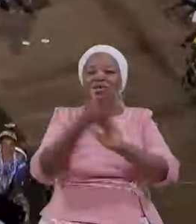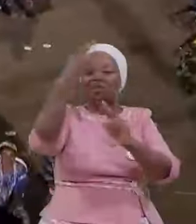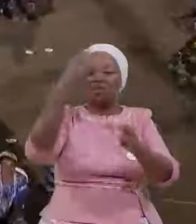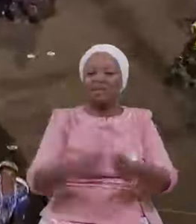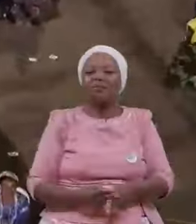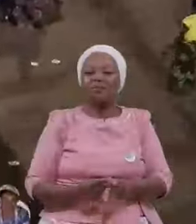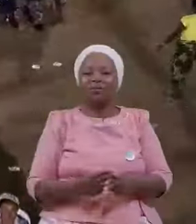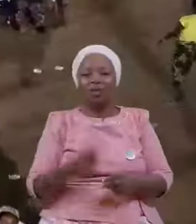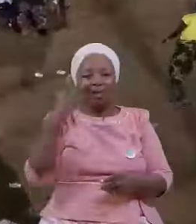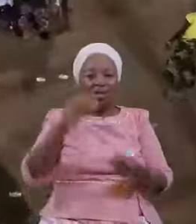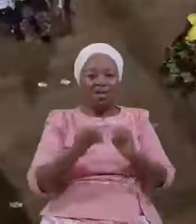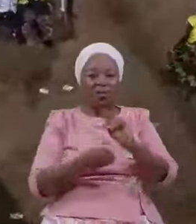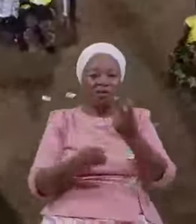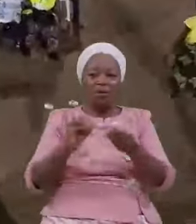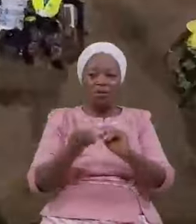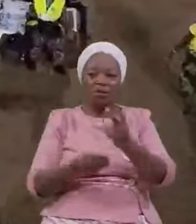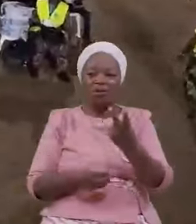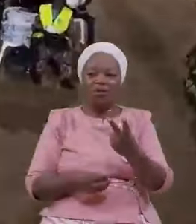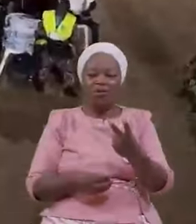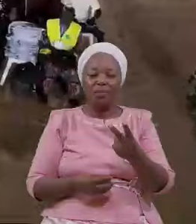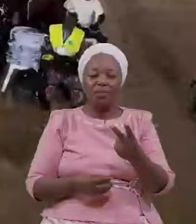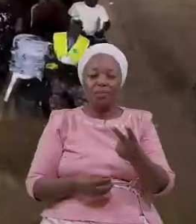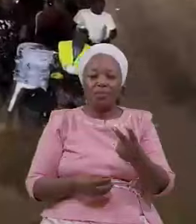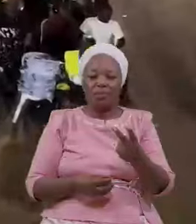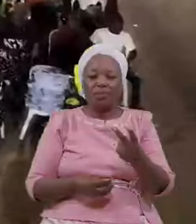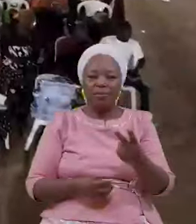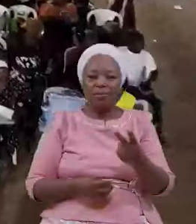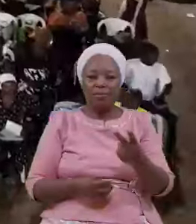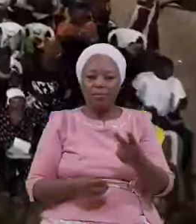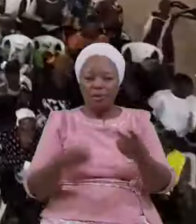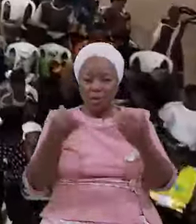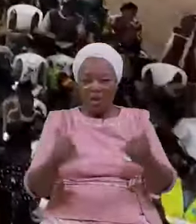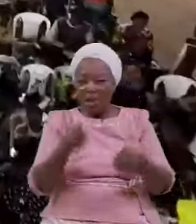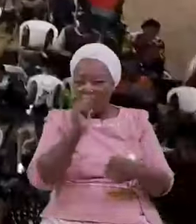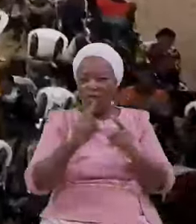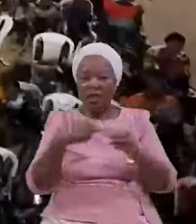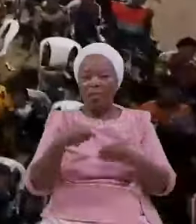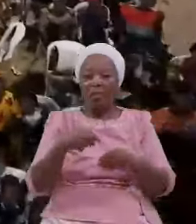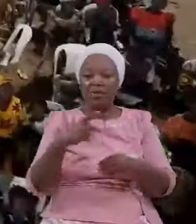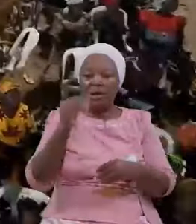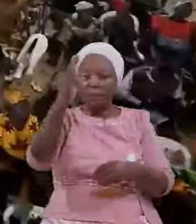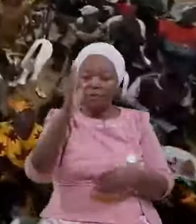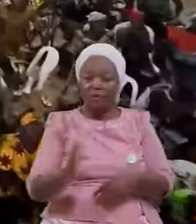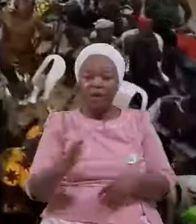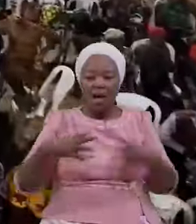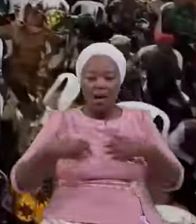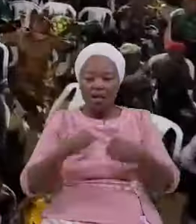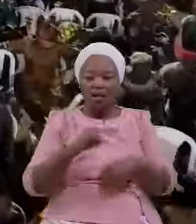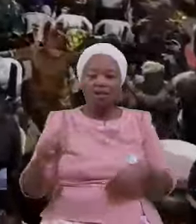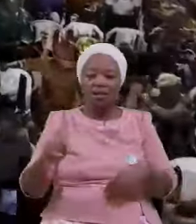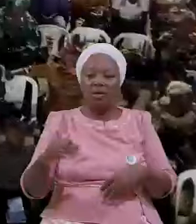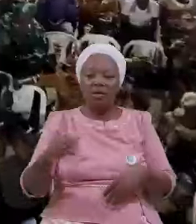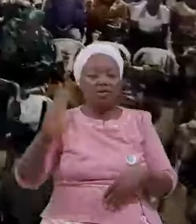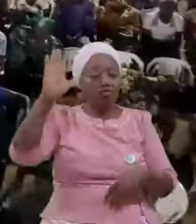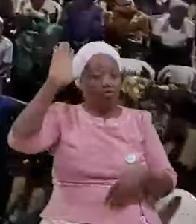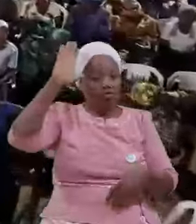two. Number two, we're talking about the minister curing incurable